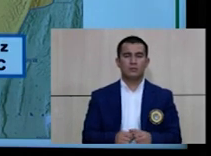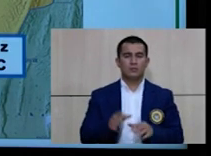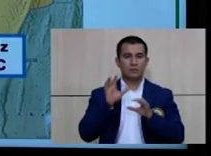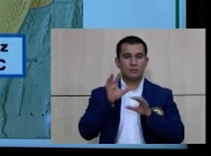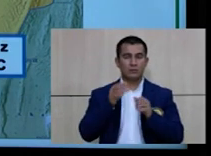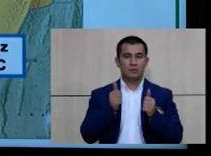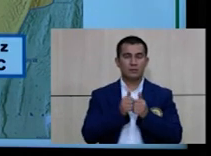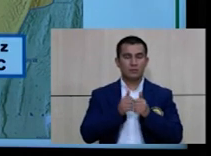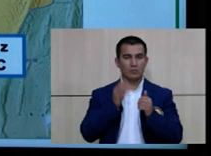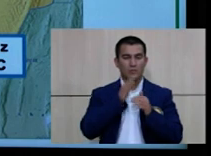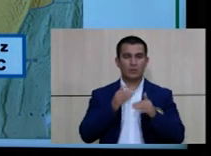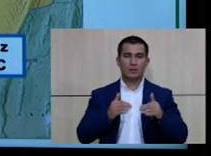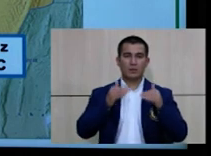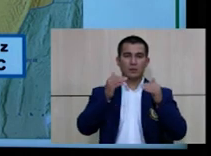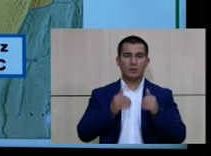tog'larga ko'tarilgan sari